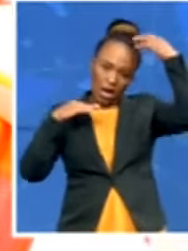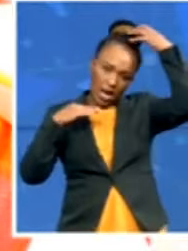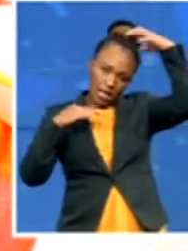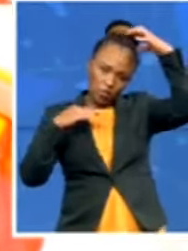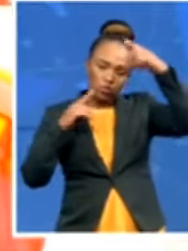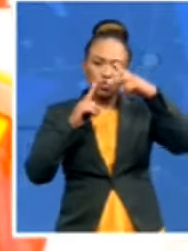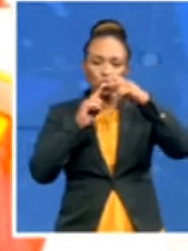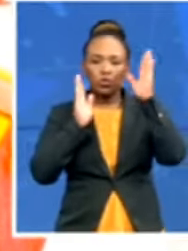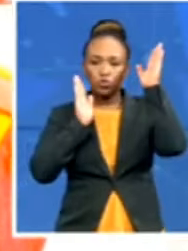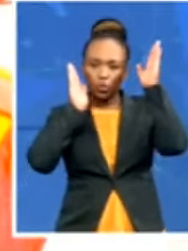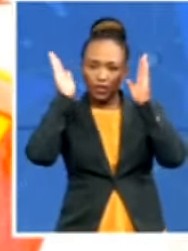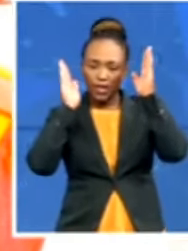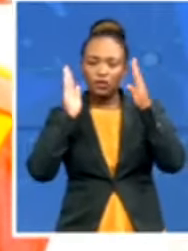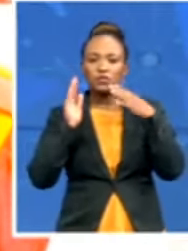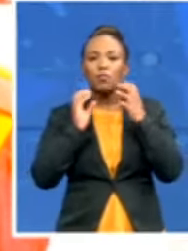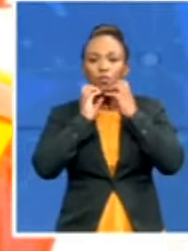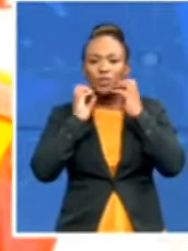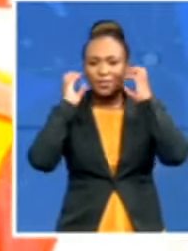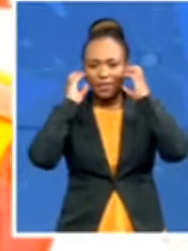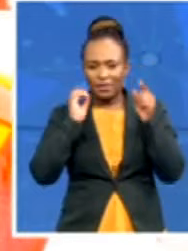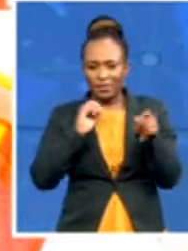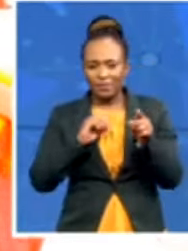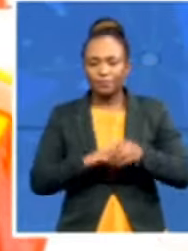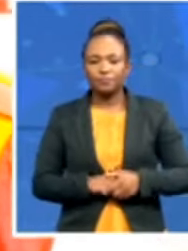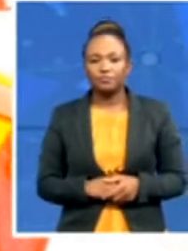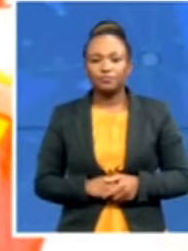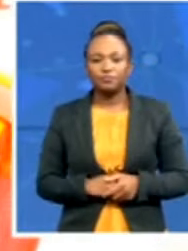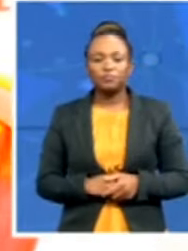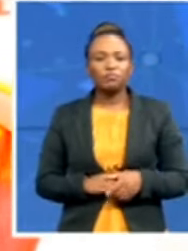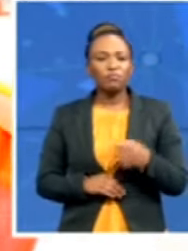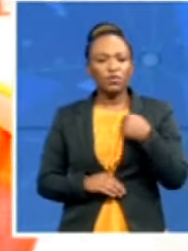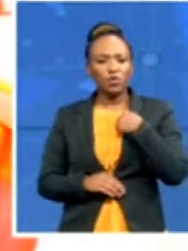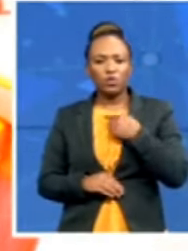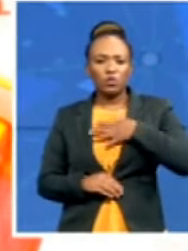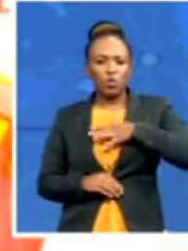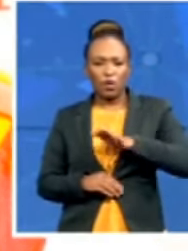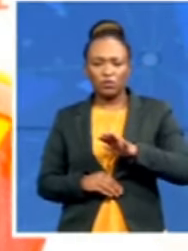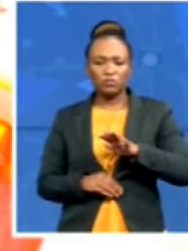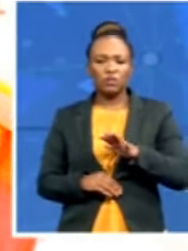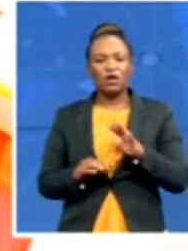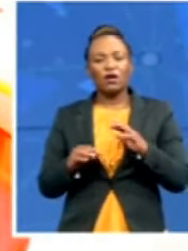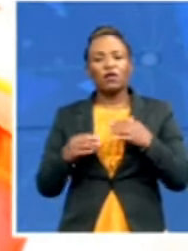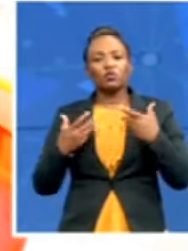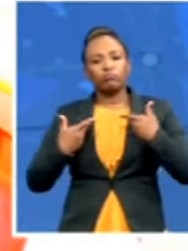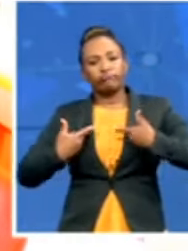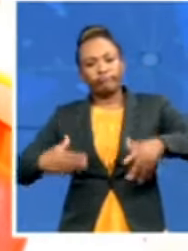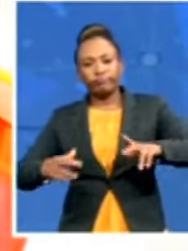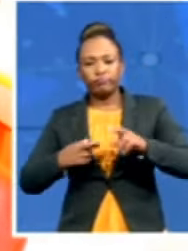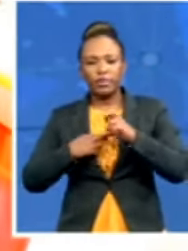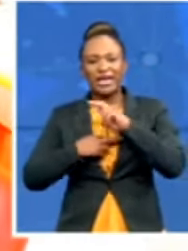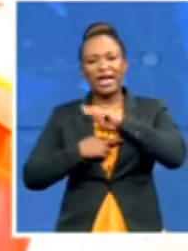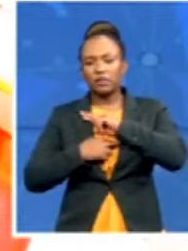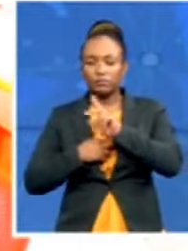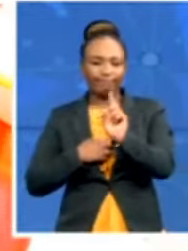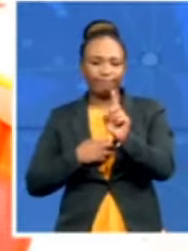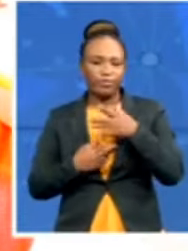for these operations is that we don't want to let our guard down. Our main focus is that we've seen that there's a